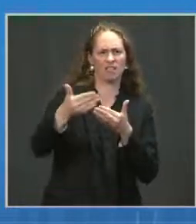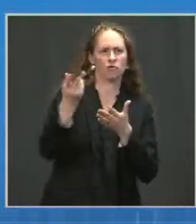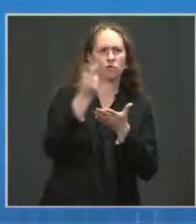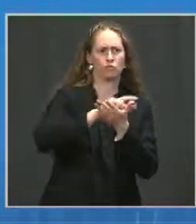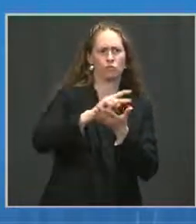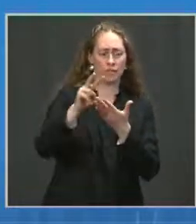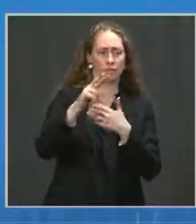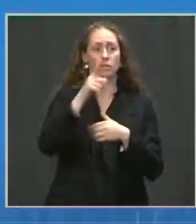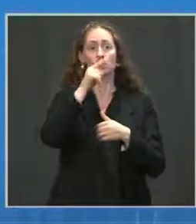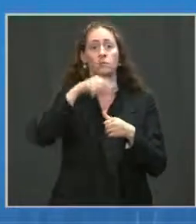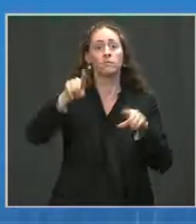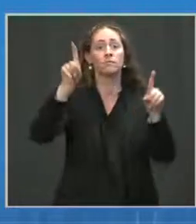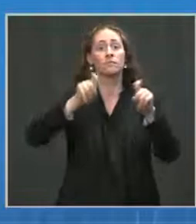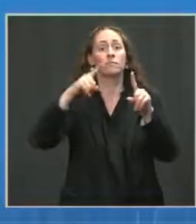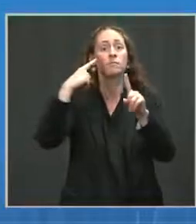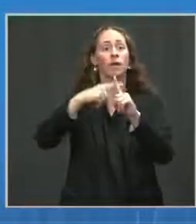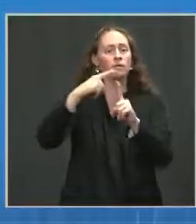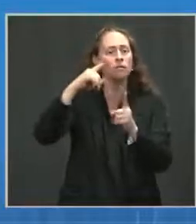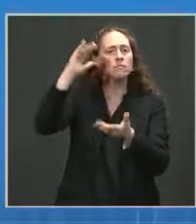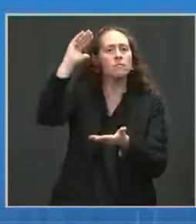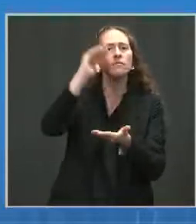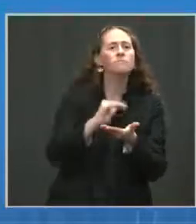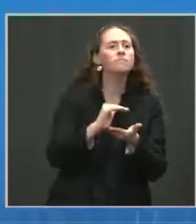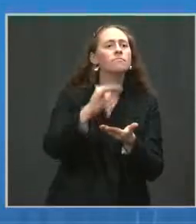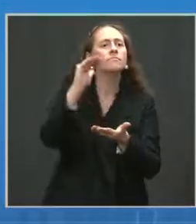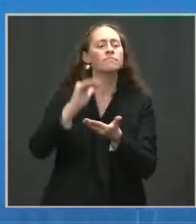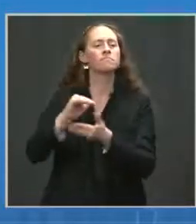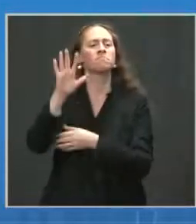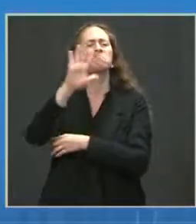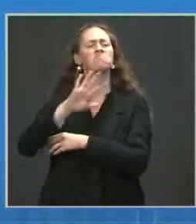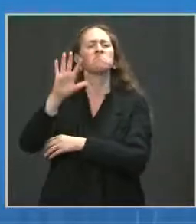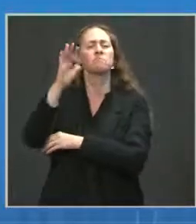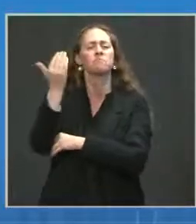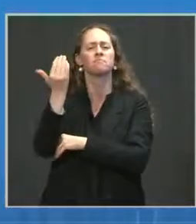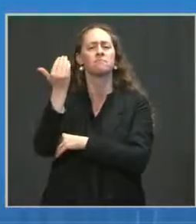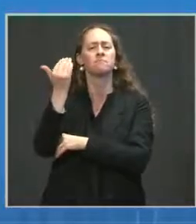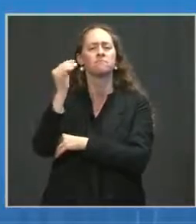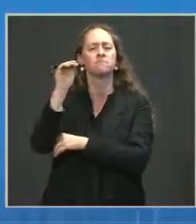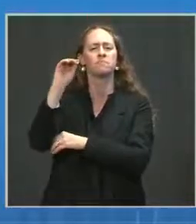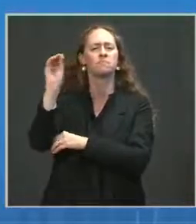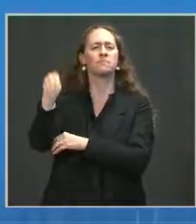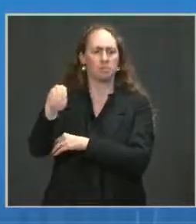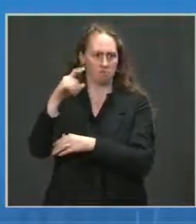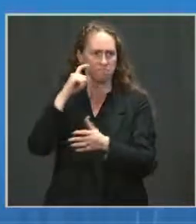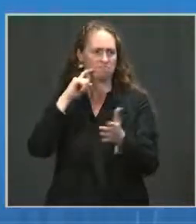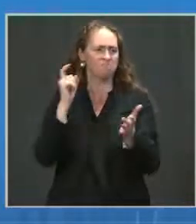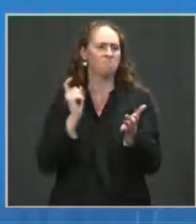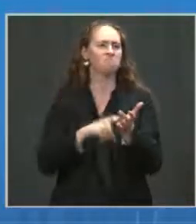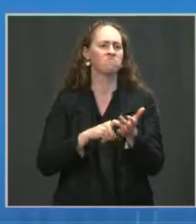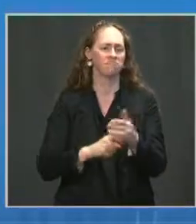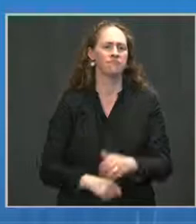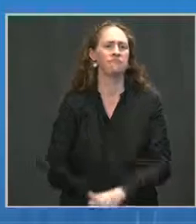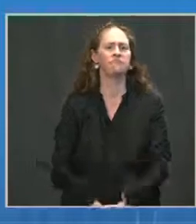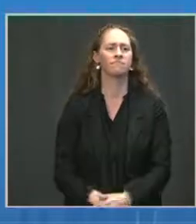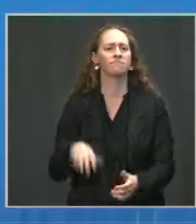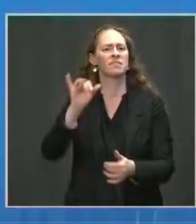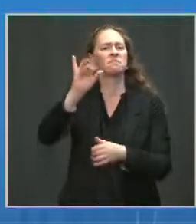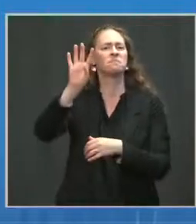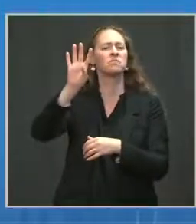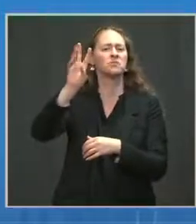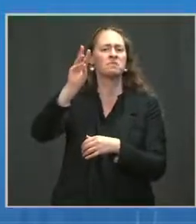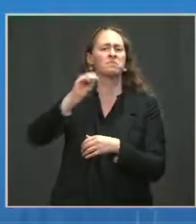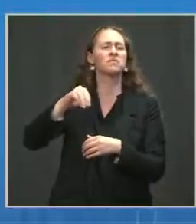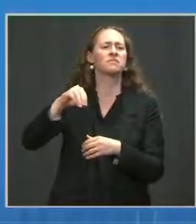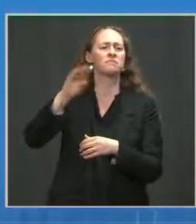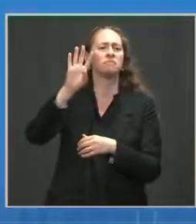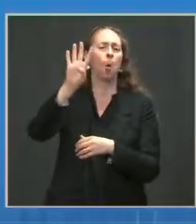fell from a peak of 15.1% to 4.6%. Public health prevention strategies work.